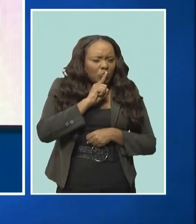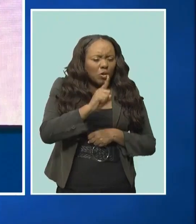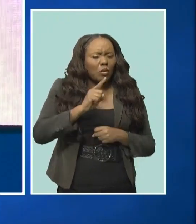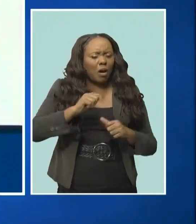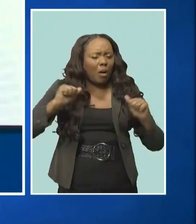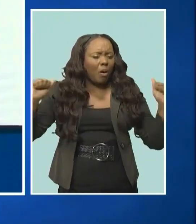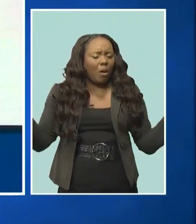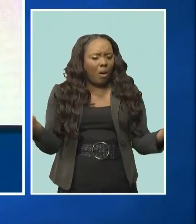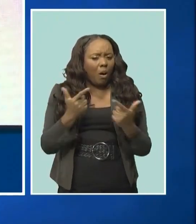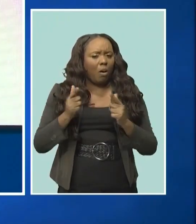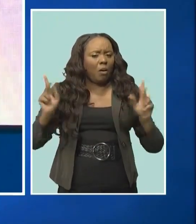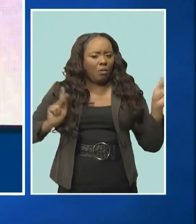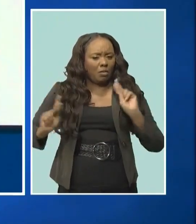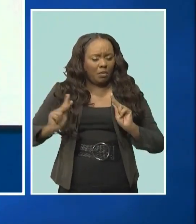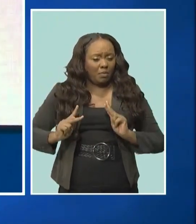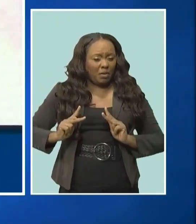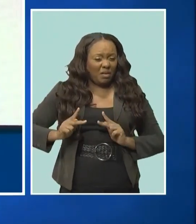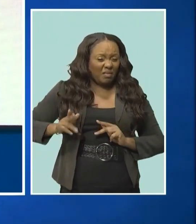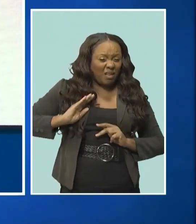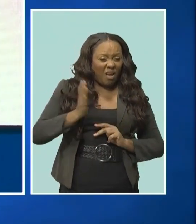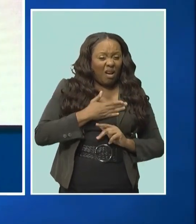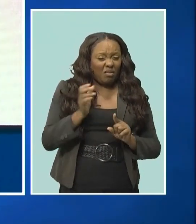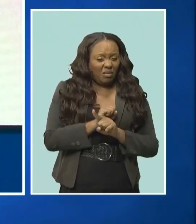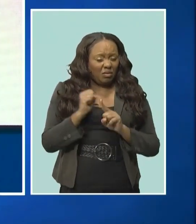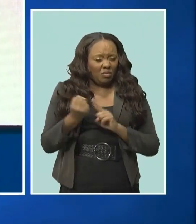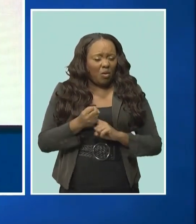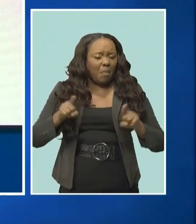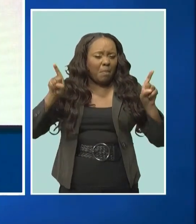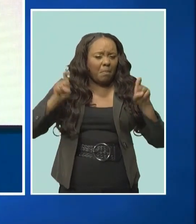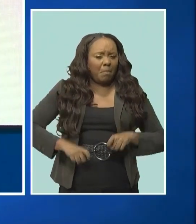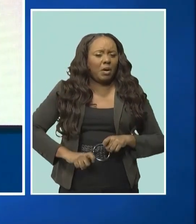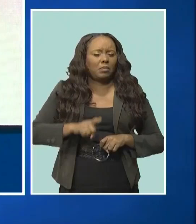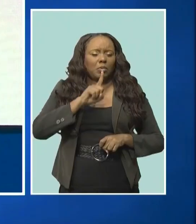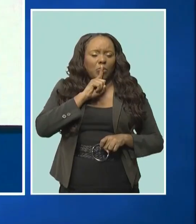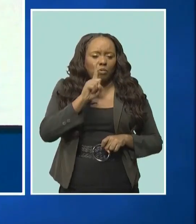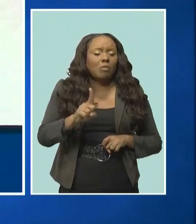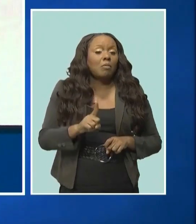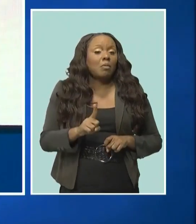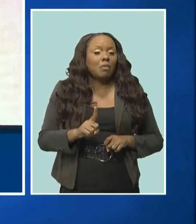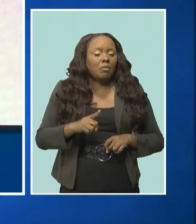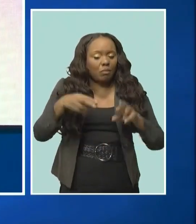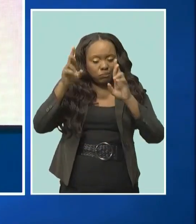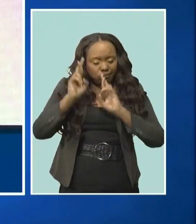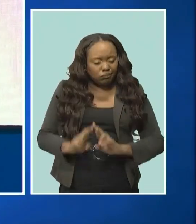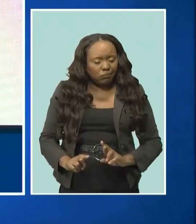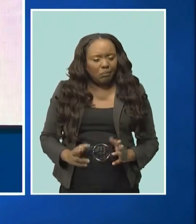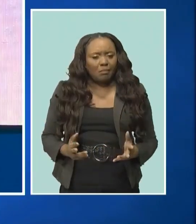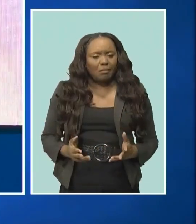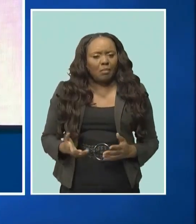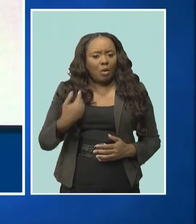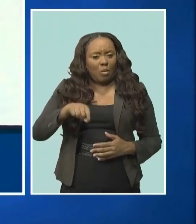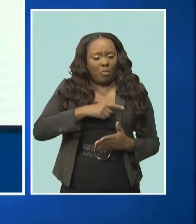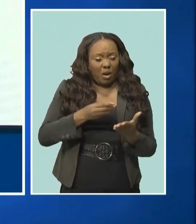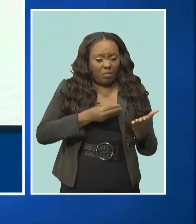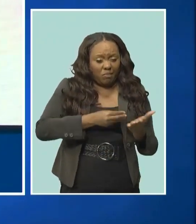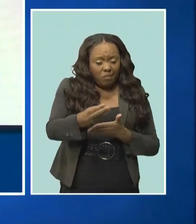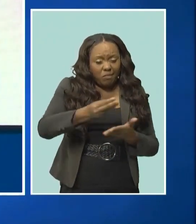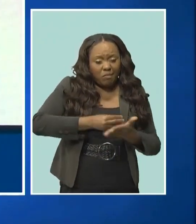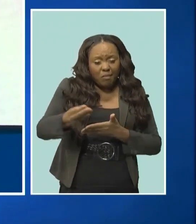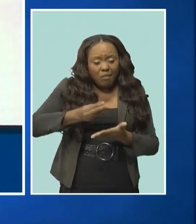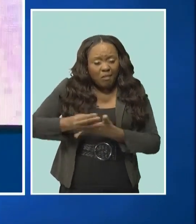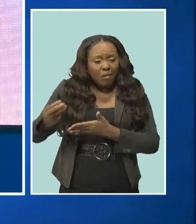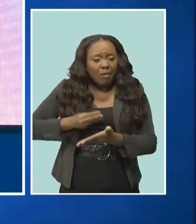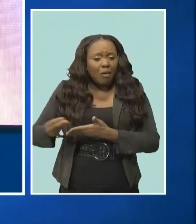call for our circumstances to be noticed. We spend too much money in